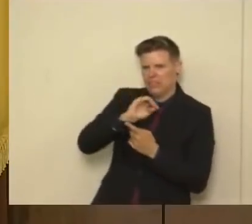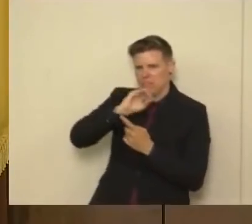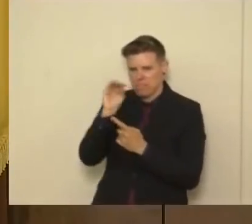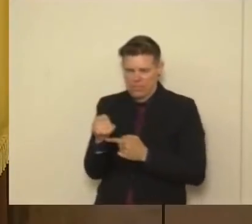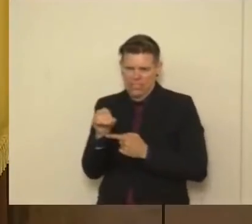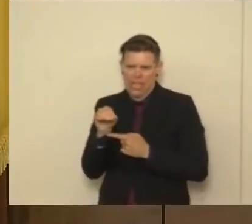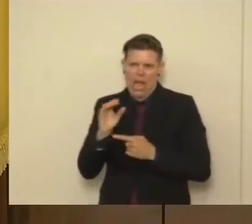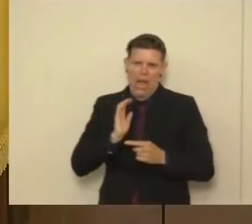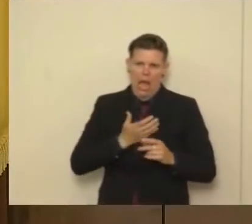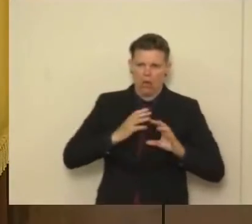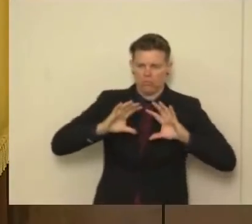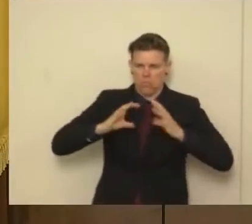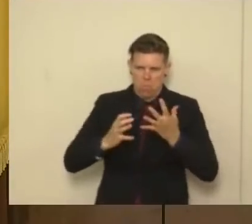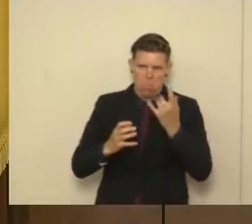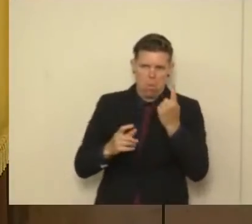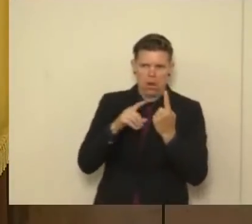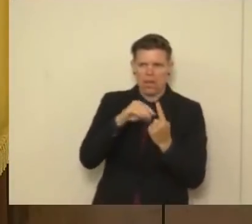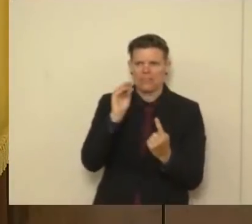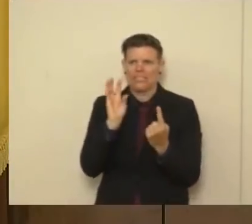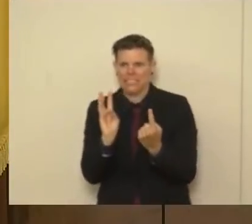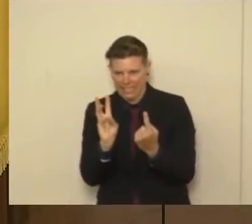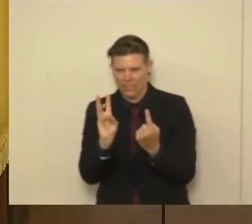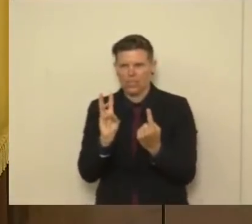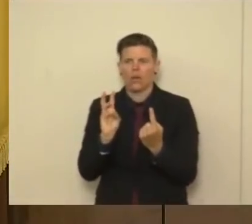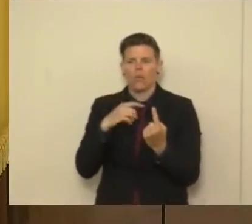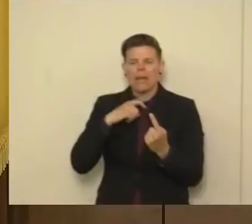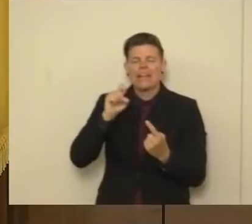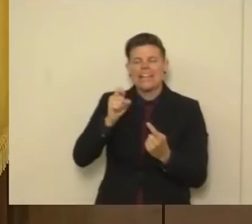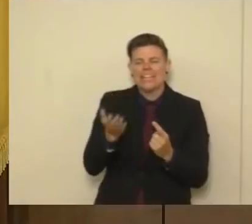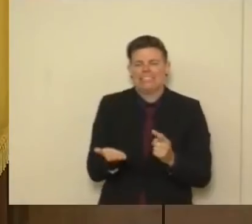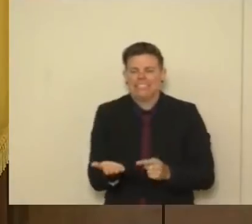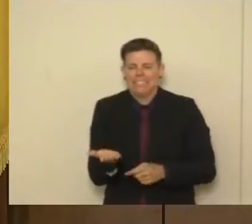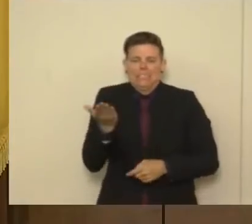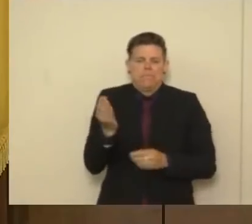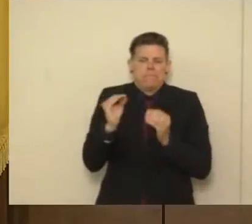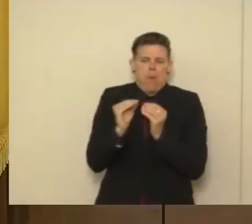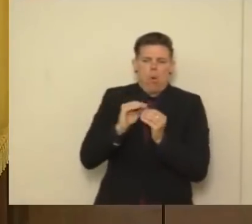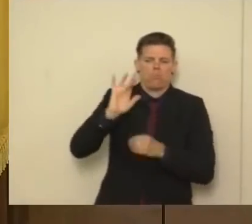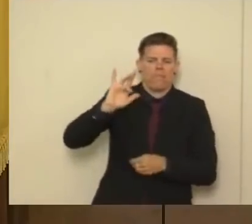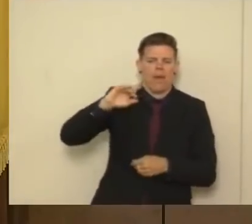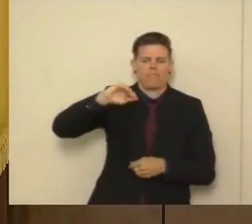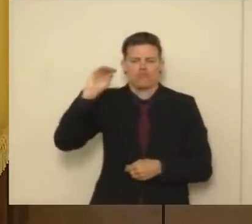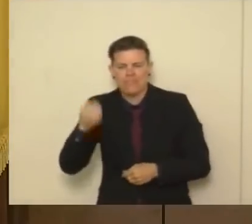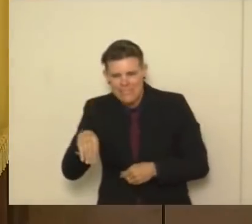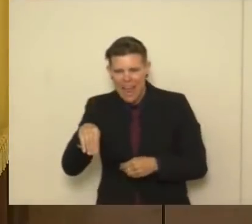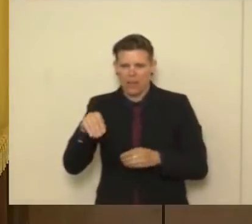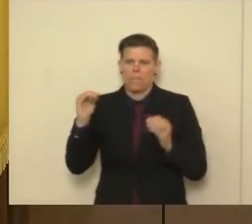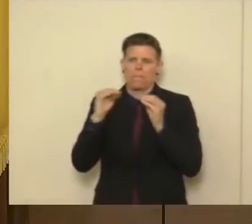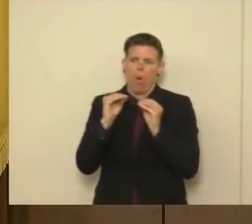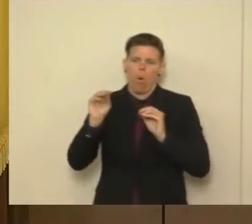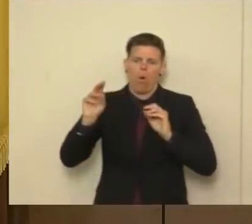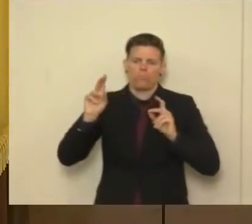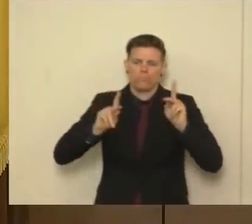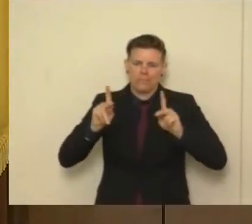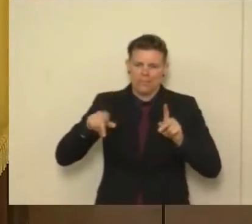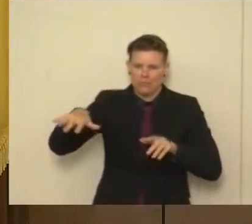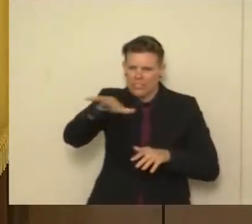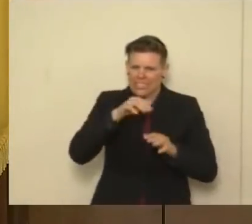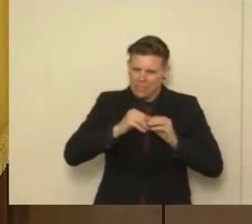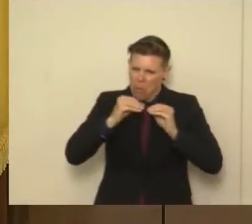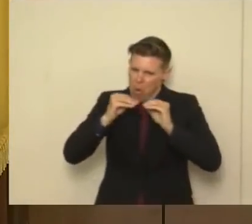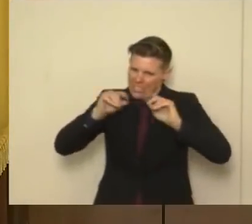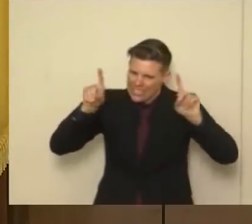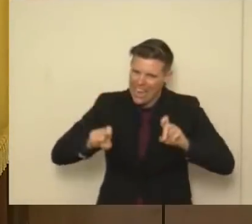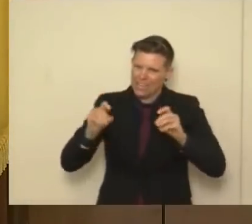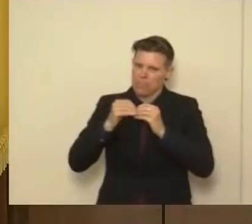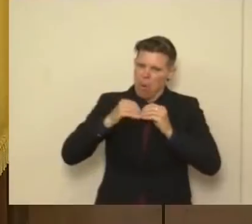6, we need to get to 25% of the population and greater during this pandemic. So the federal